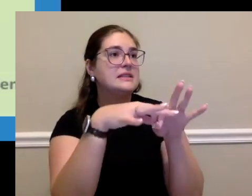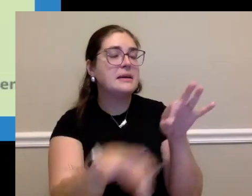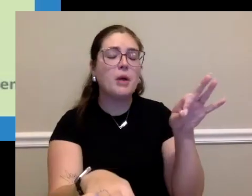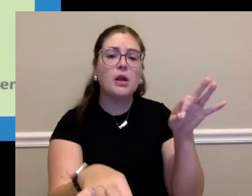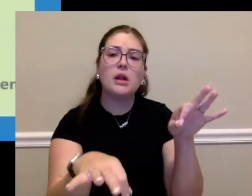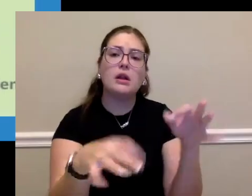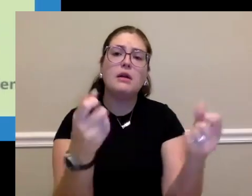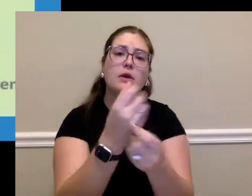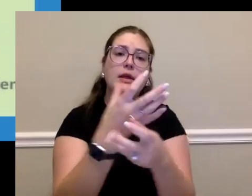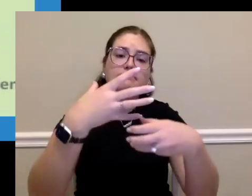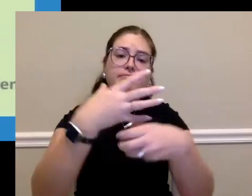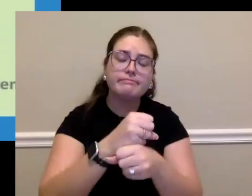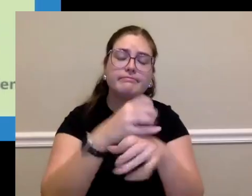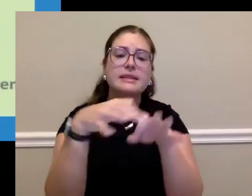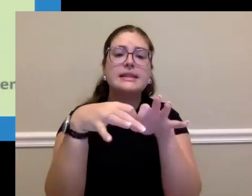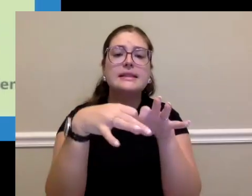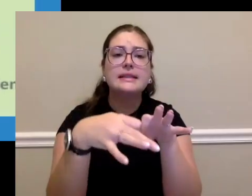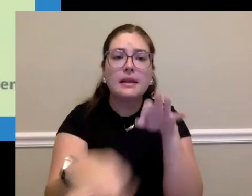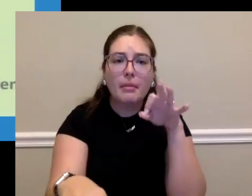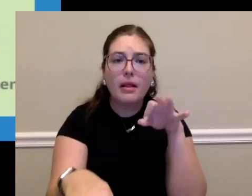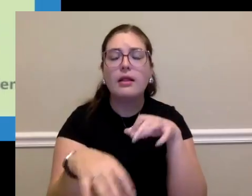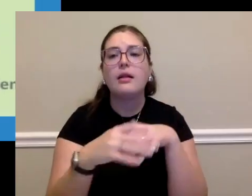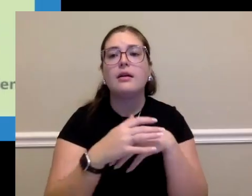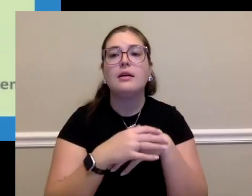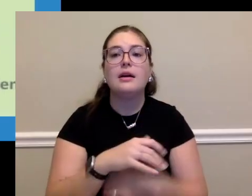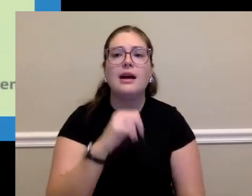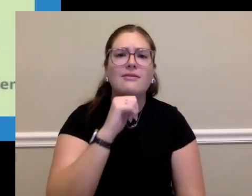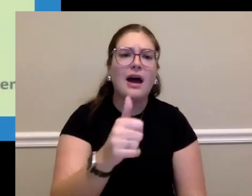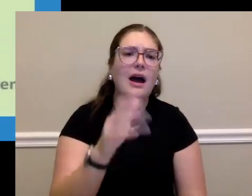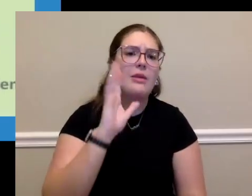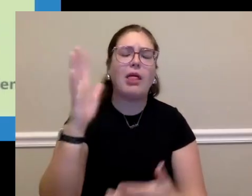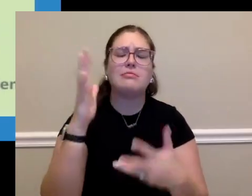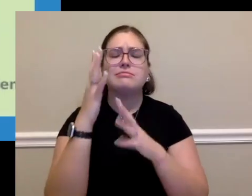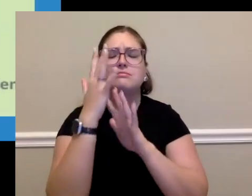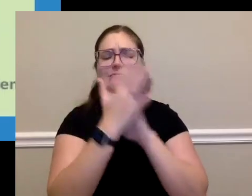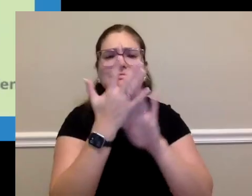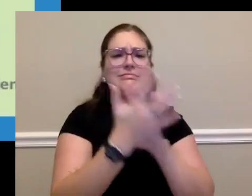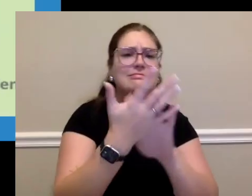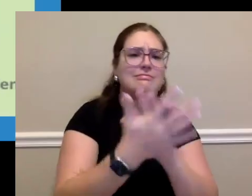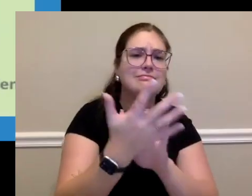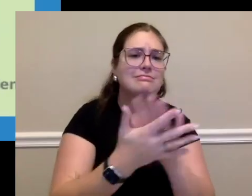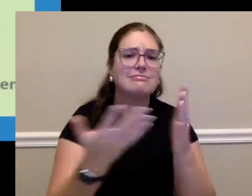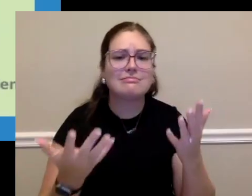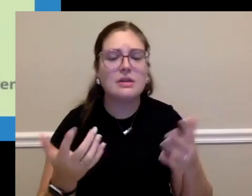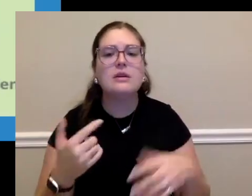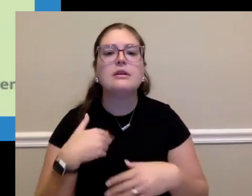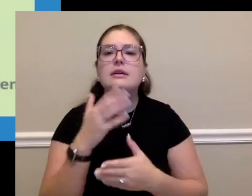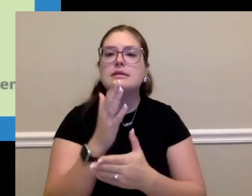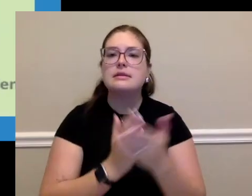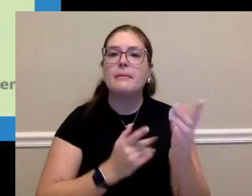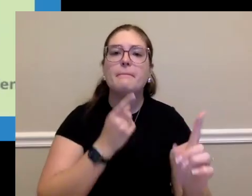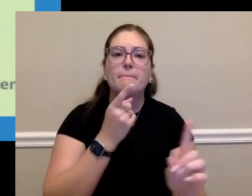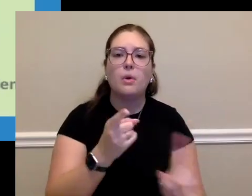things, simple because otherwise we get into all these nuances, right? And we can just, I think, at some point as